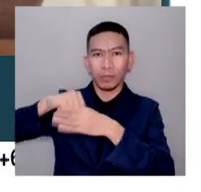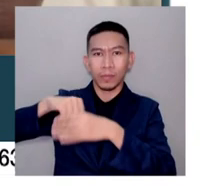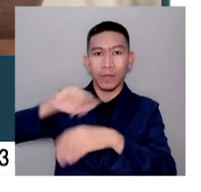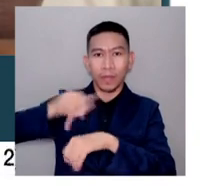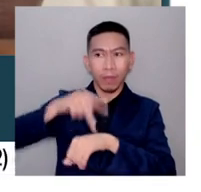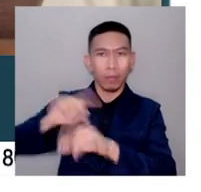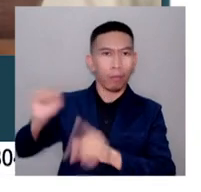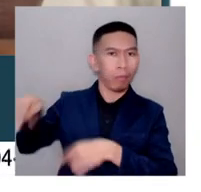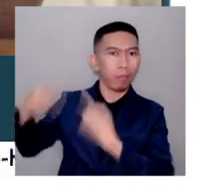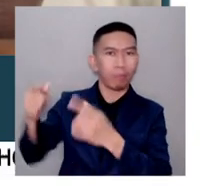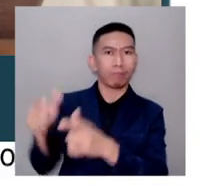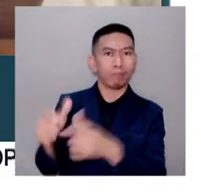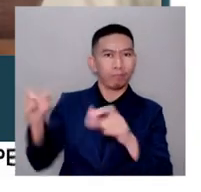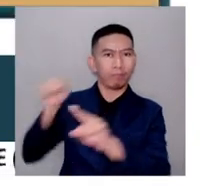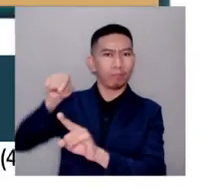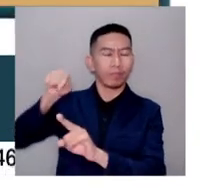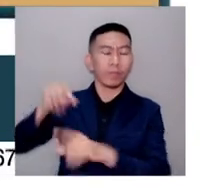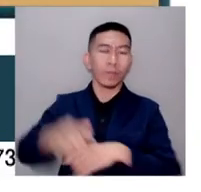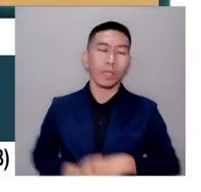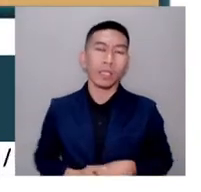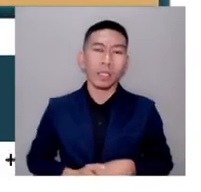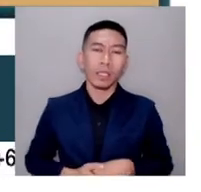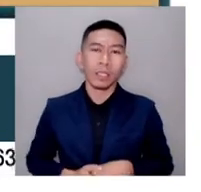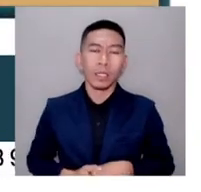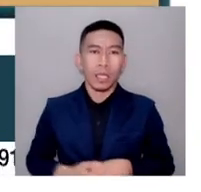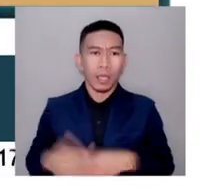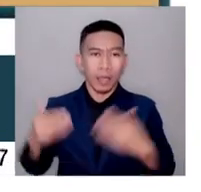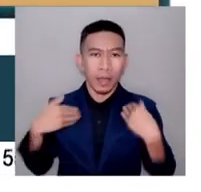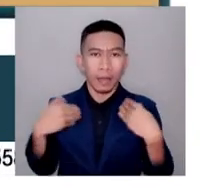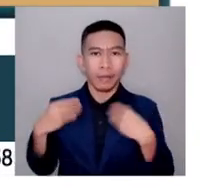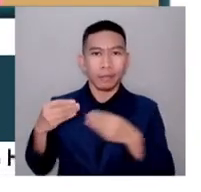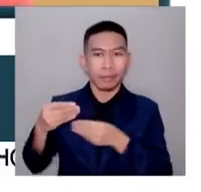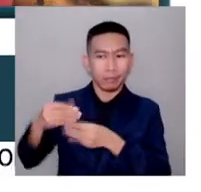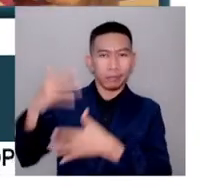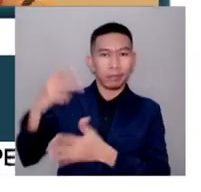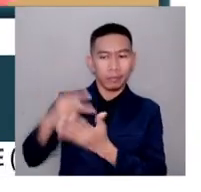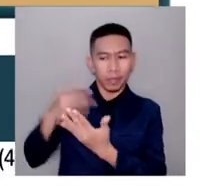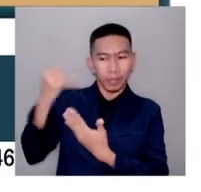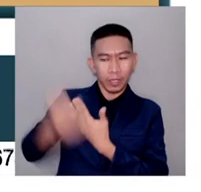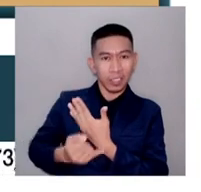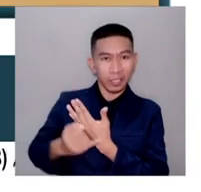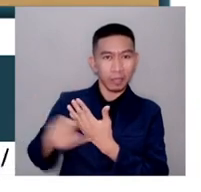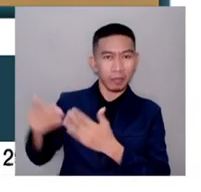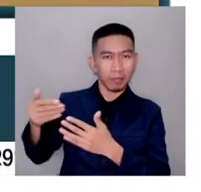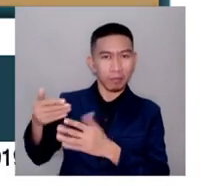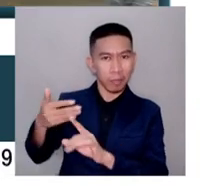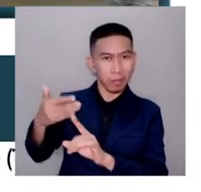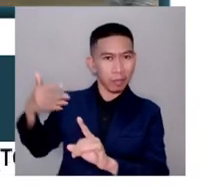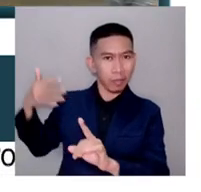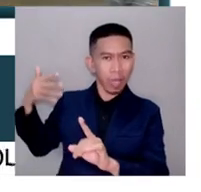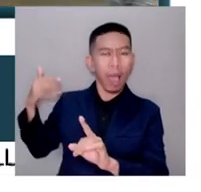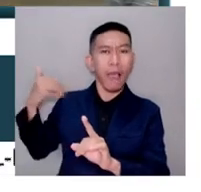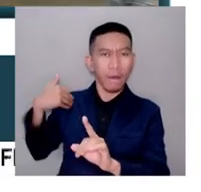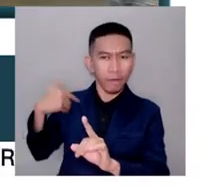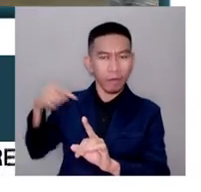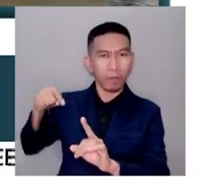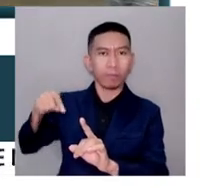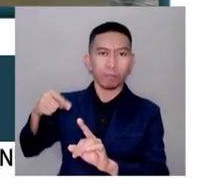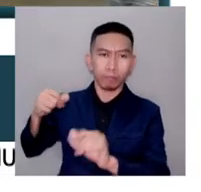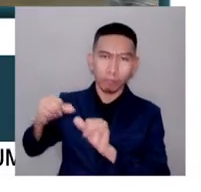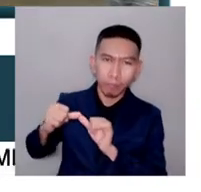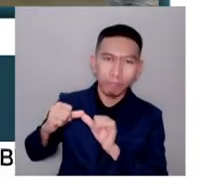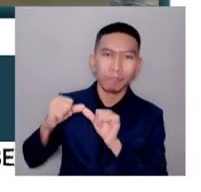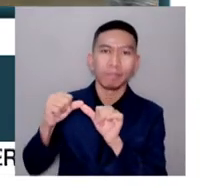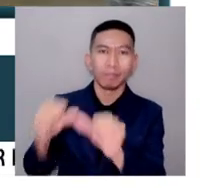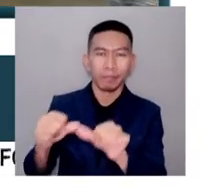mga initiatives na ito ipinanganak ng People's Movement at ng iba pang mga